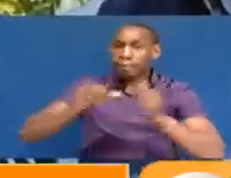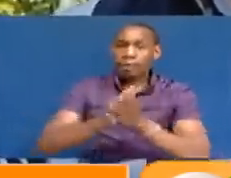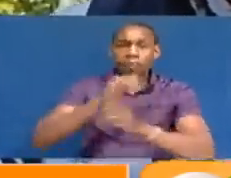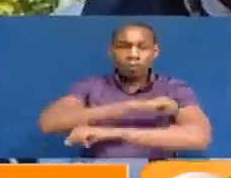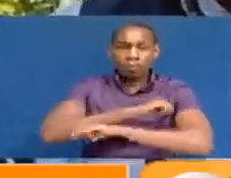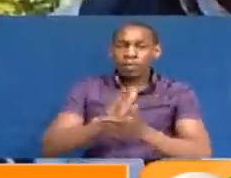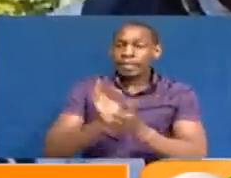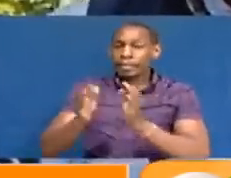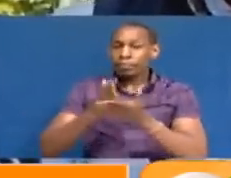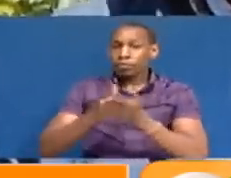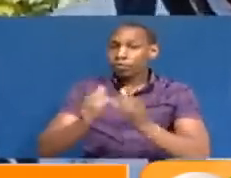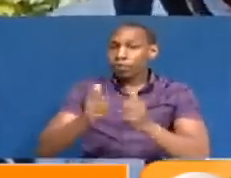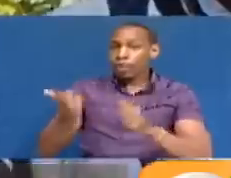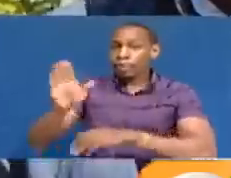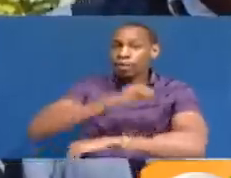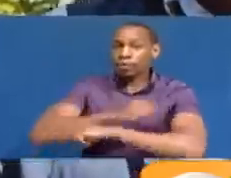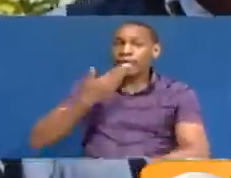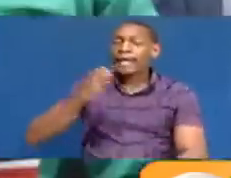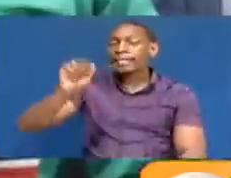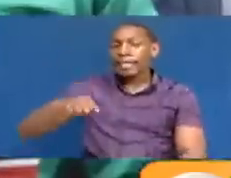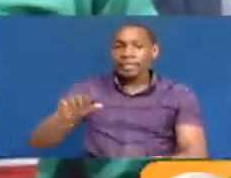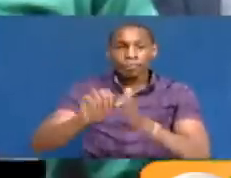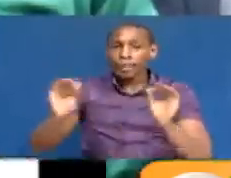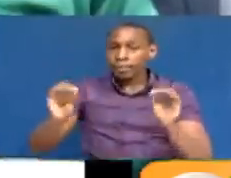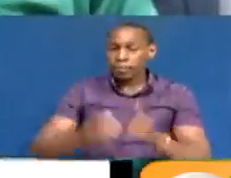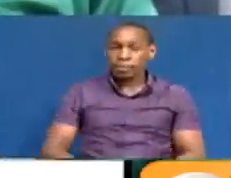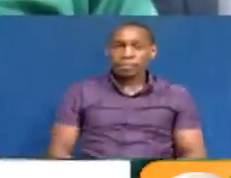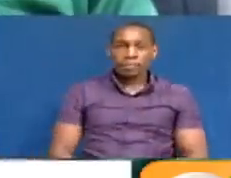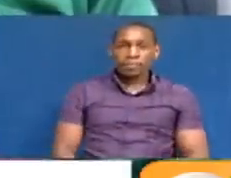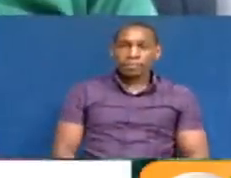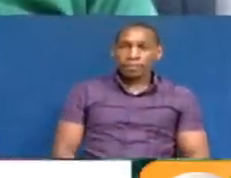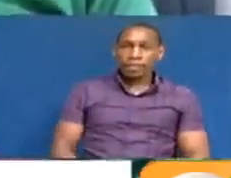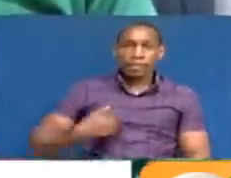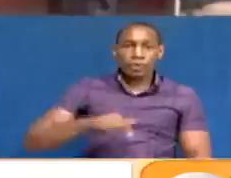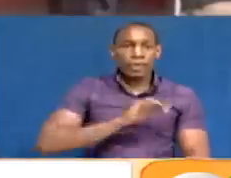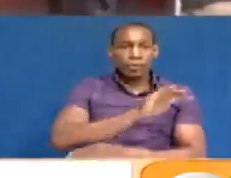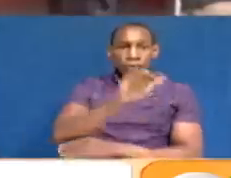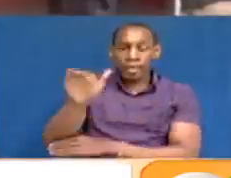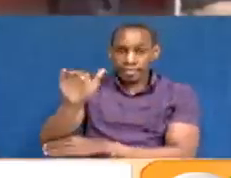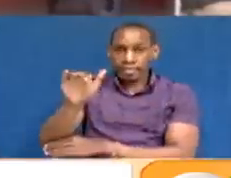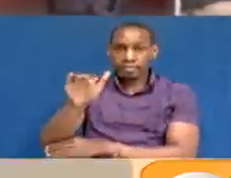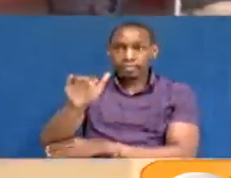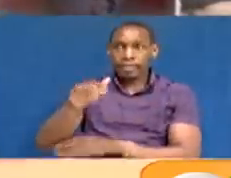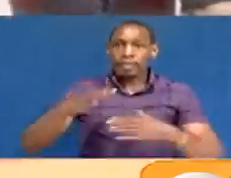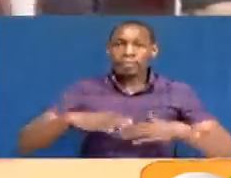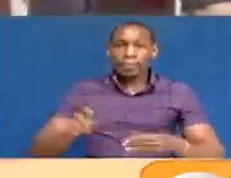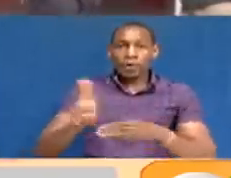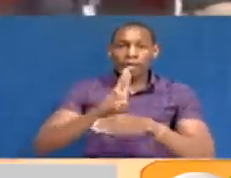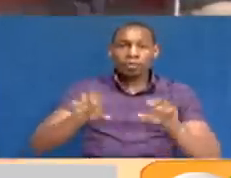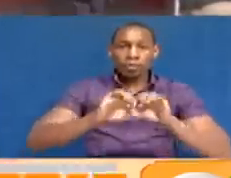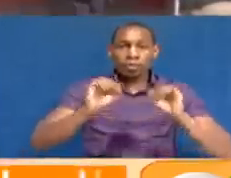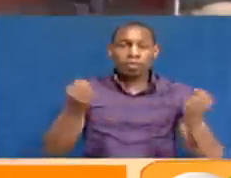okay going back. He said yes, he wanted to go back. Tunasihi wale wanaotumia